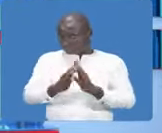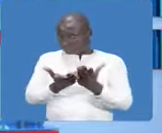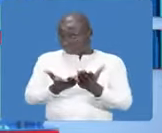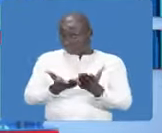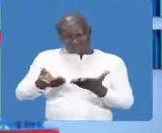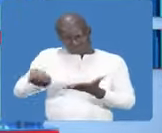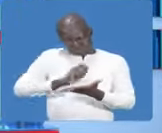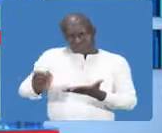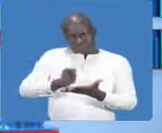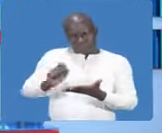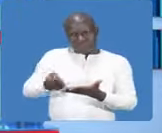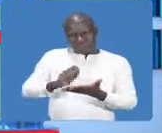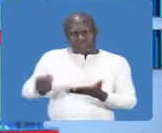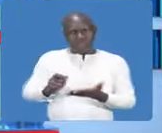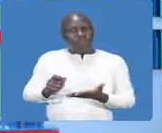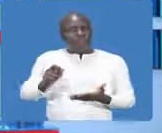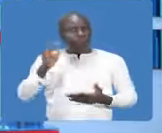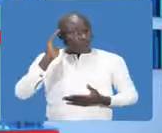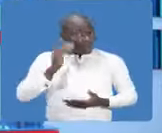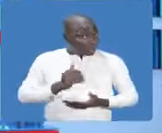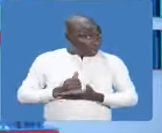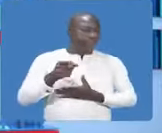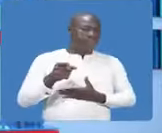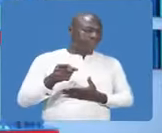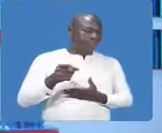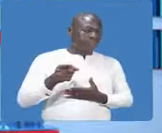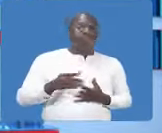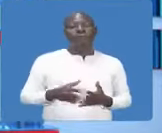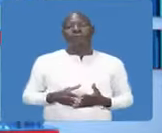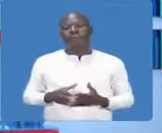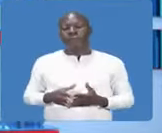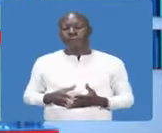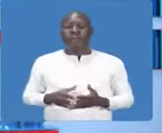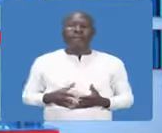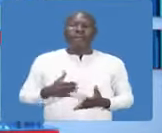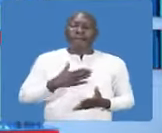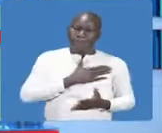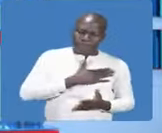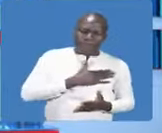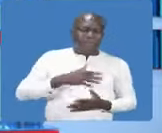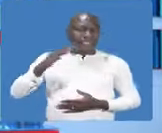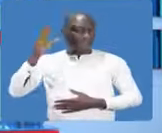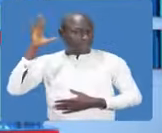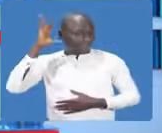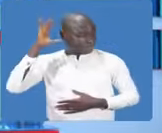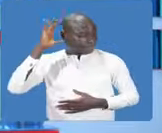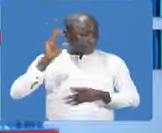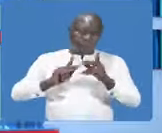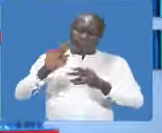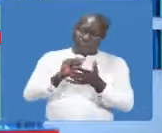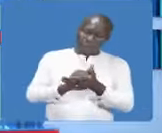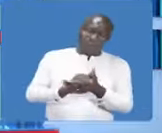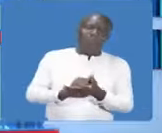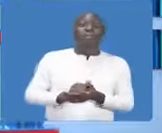na chochro ensem bi na ebetumi aboa o se yatefo amwo oboase